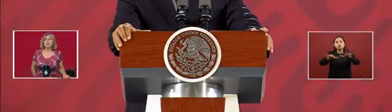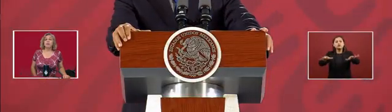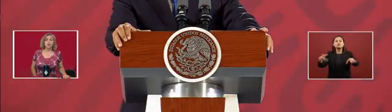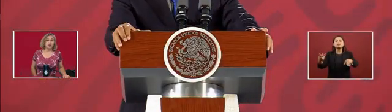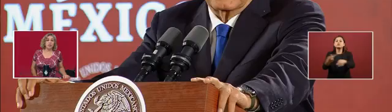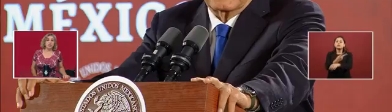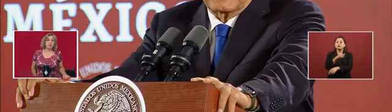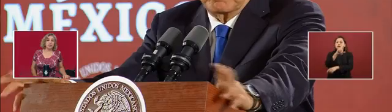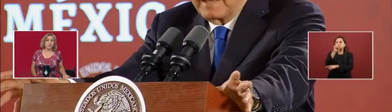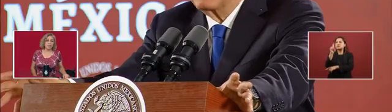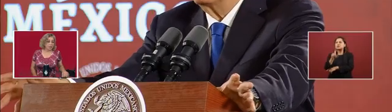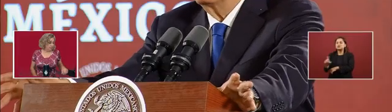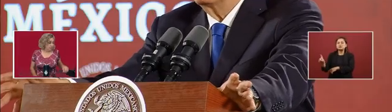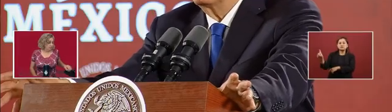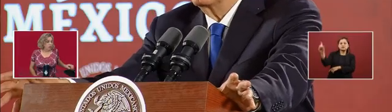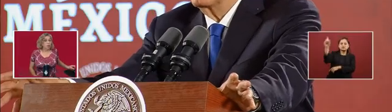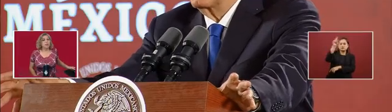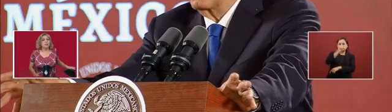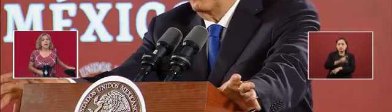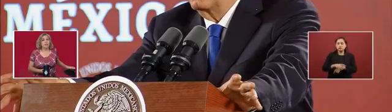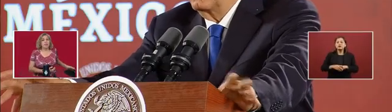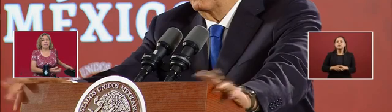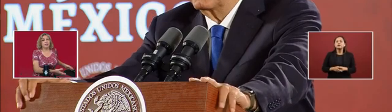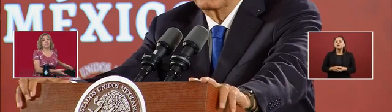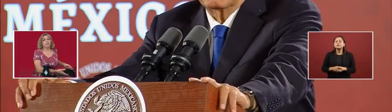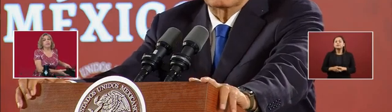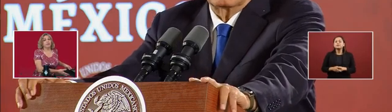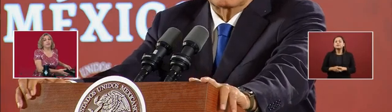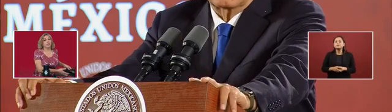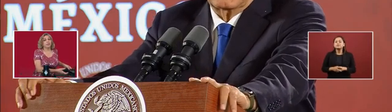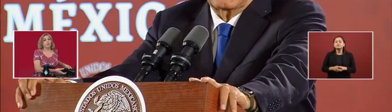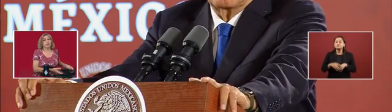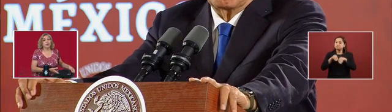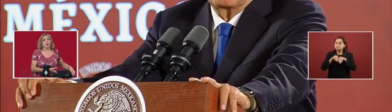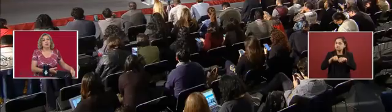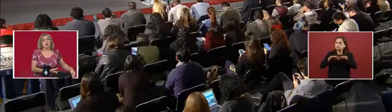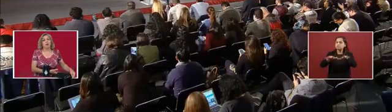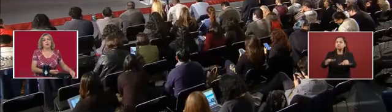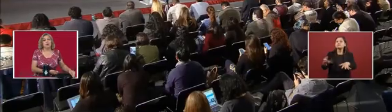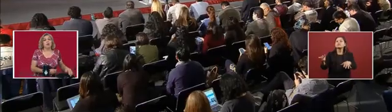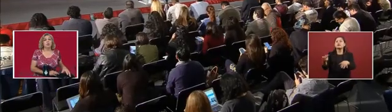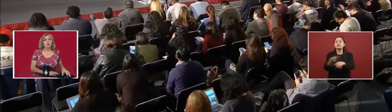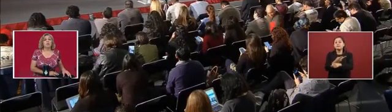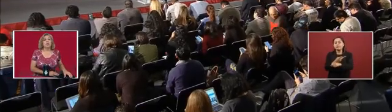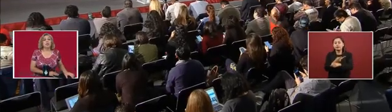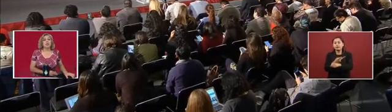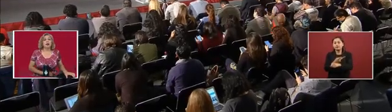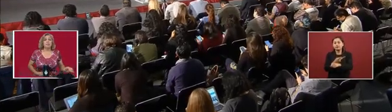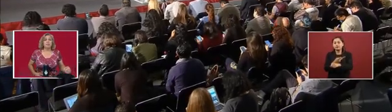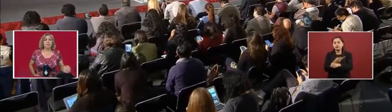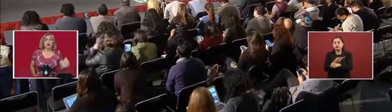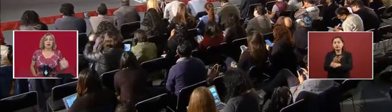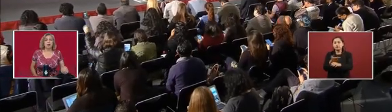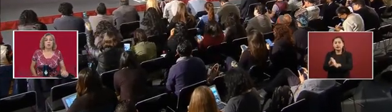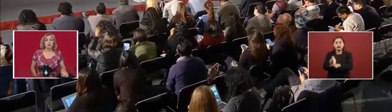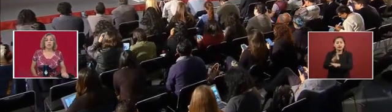argument that the things are not right in the judicial